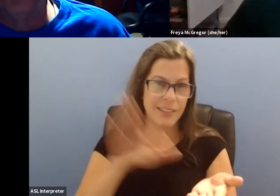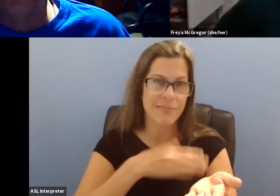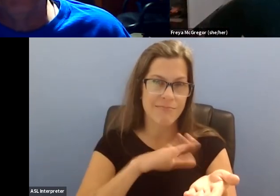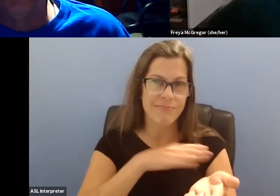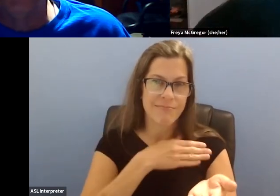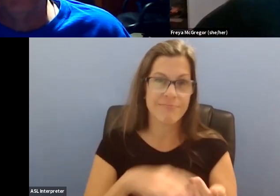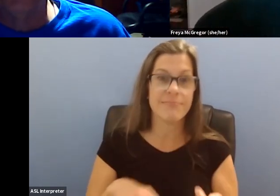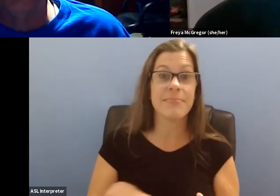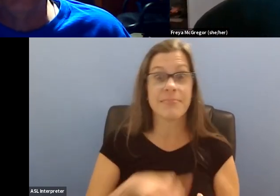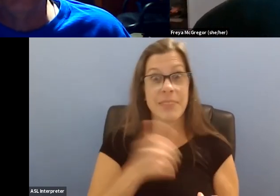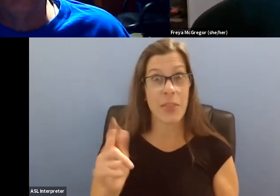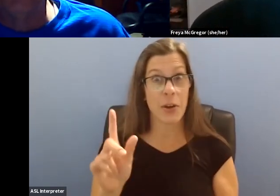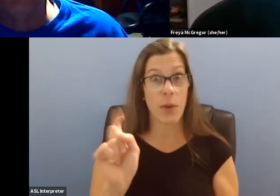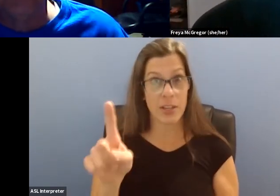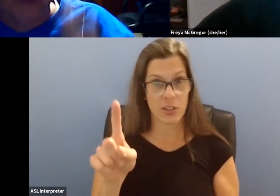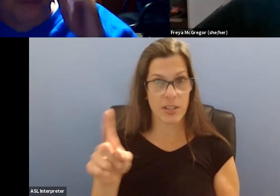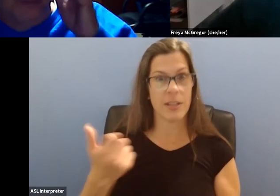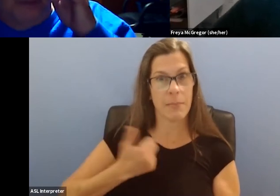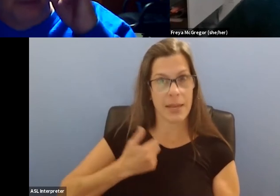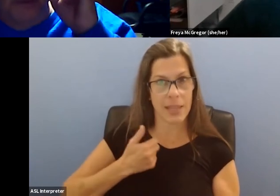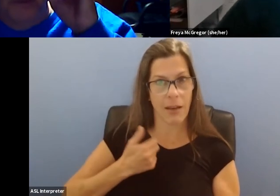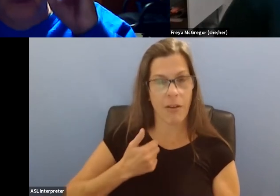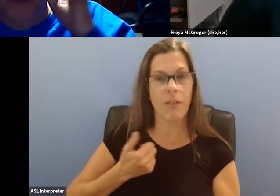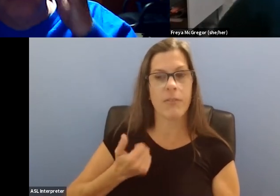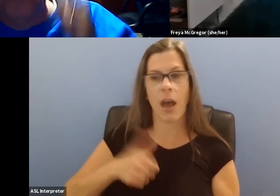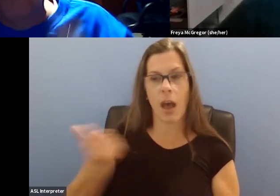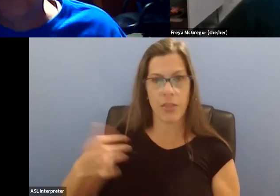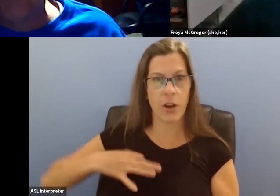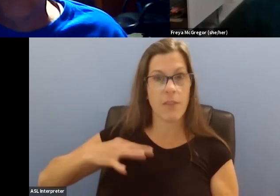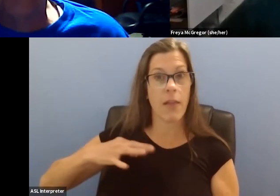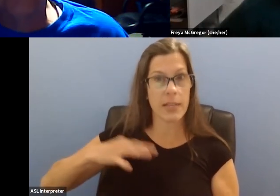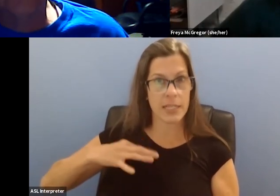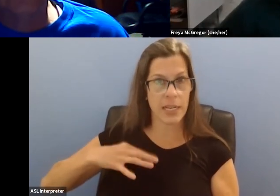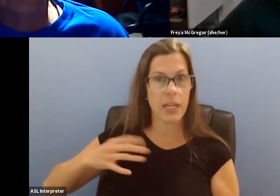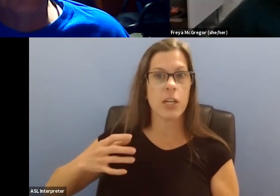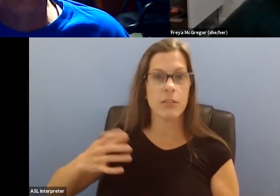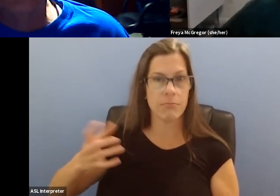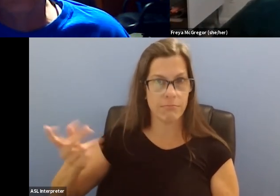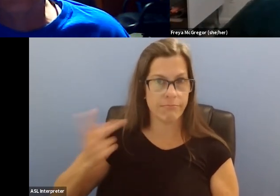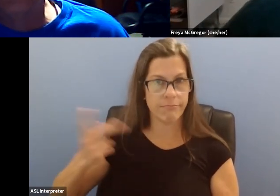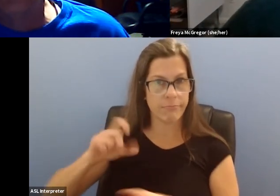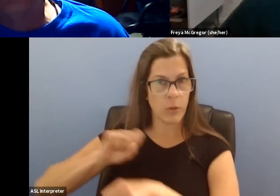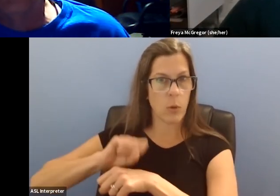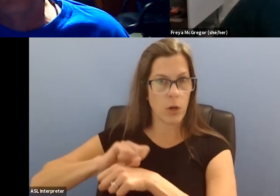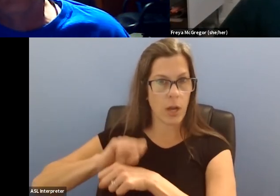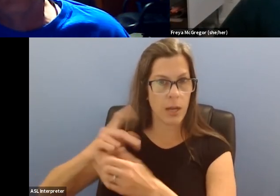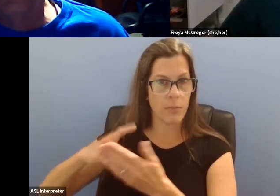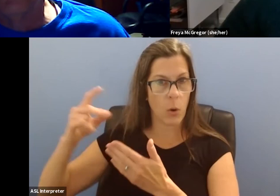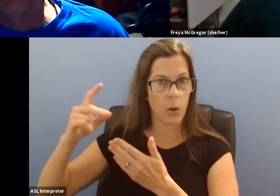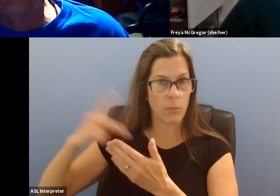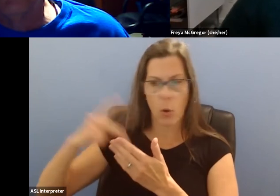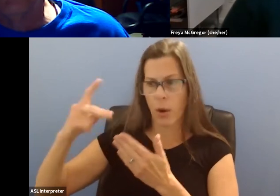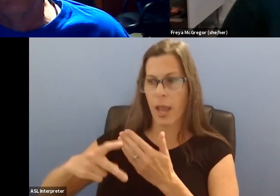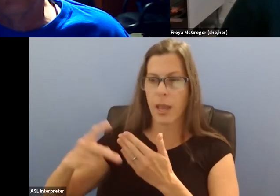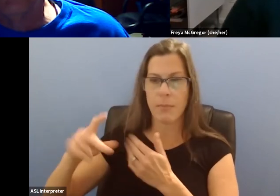with another one of our birdability volunteers, um, for the, um, I live in Alabama, she's in Alabama as well for the Alabama school for the blind, um,